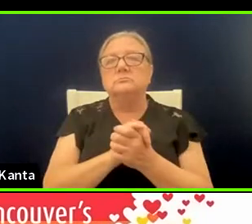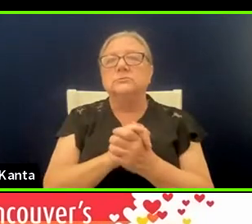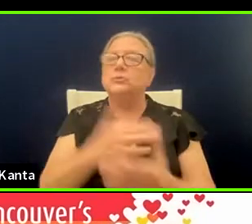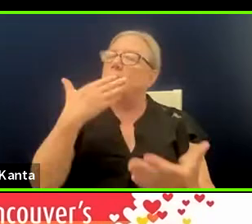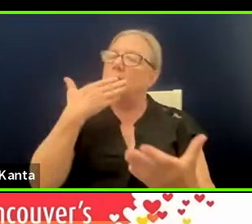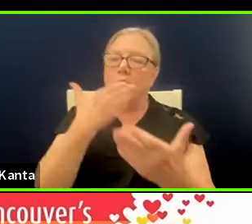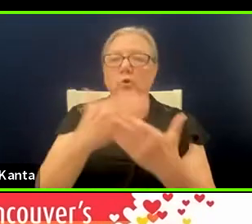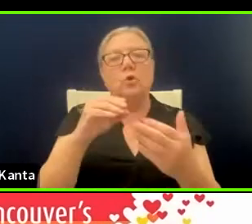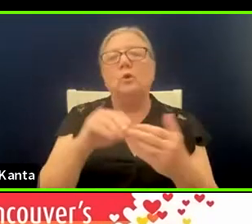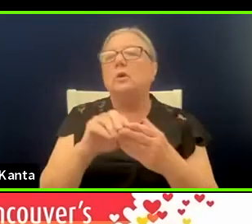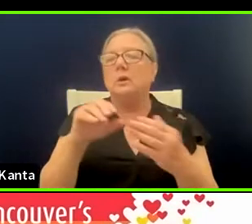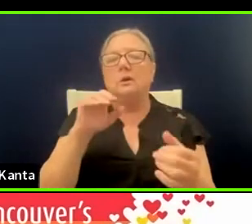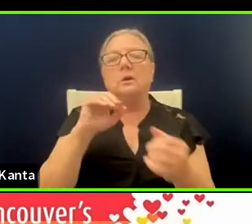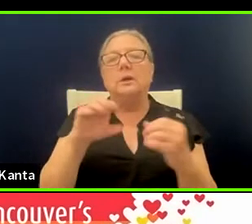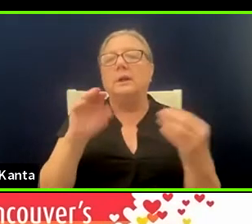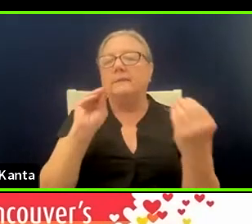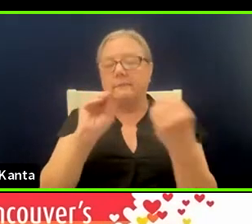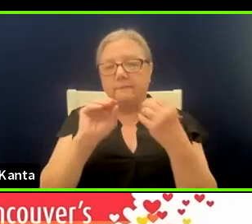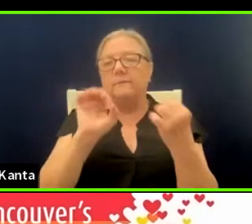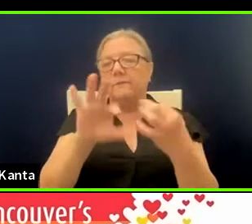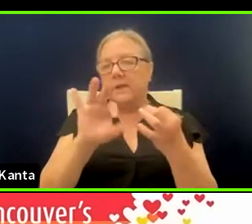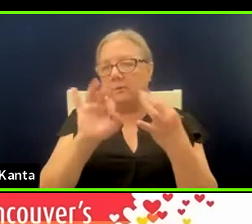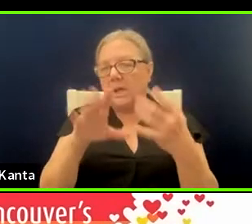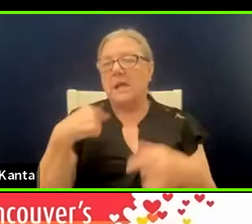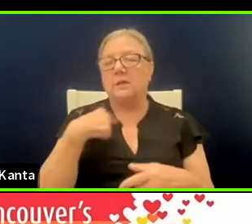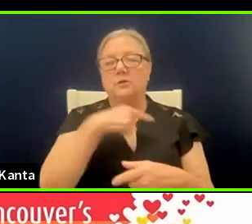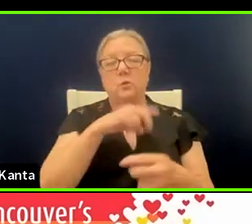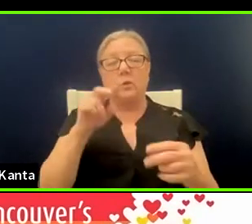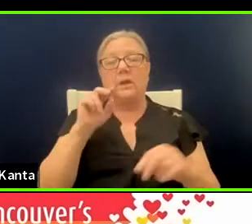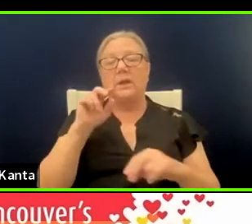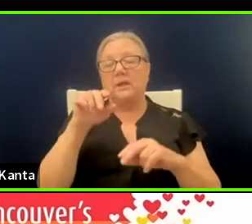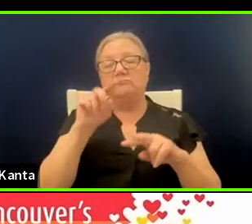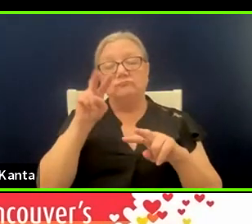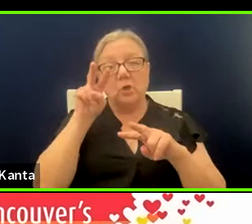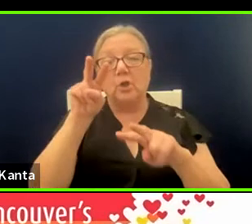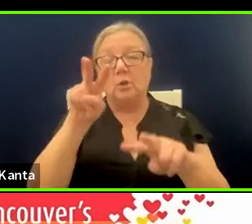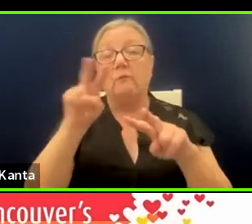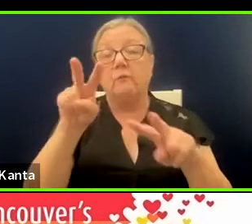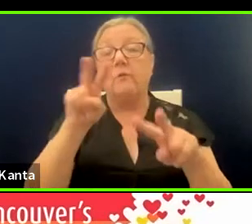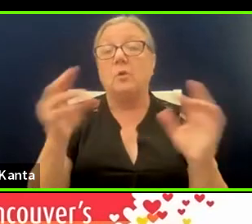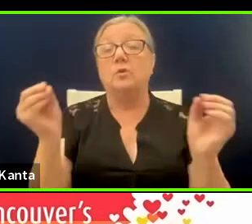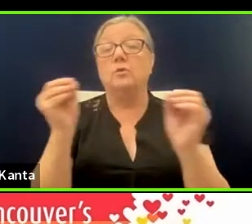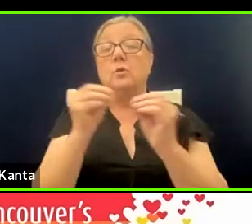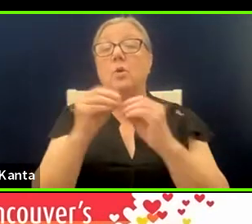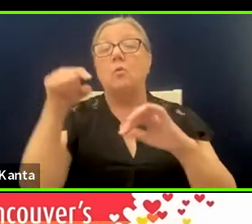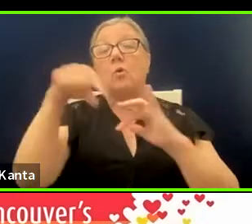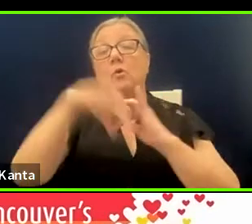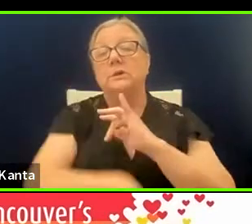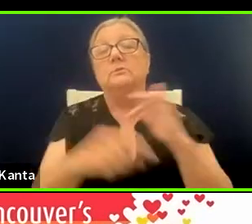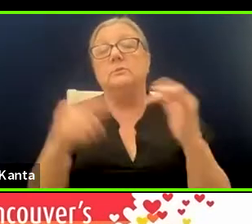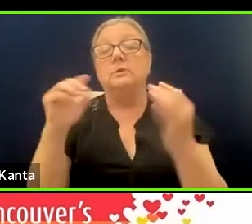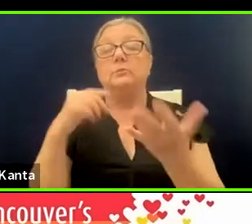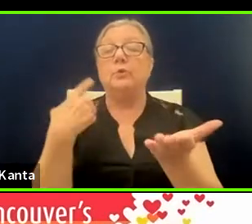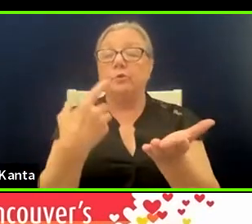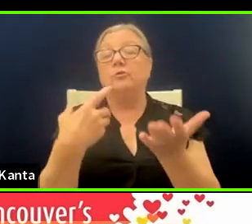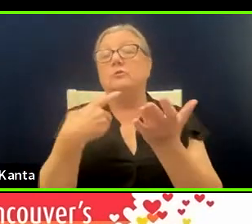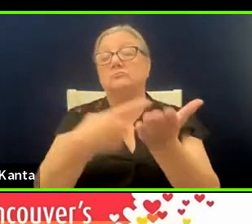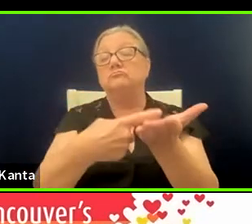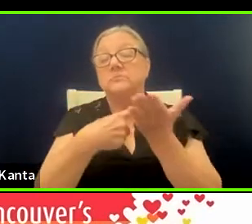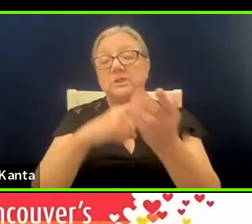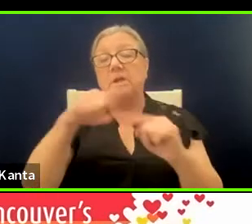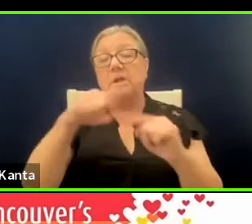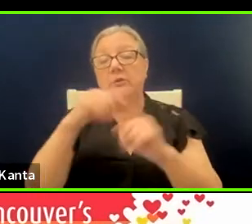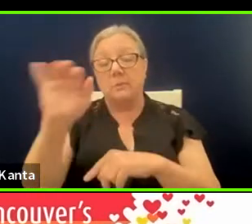be sure to integrate moving forward as well. I think you got a little bit more of that in this most recent